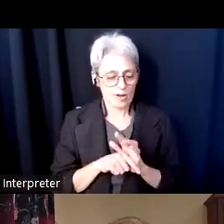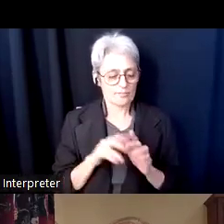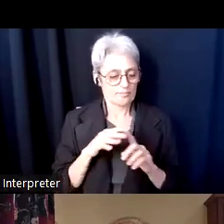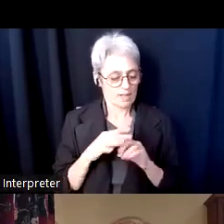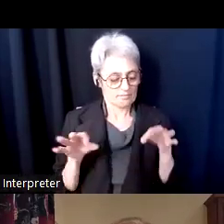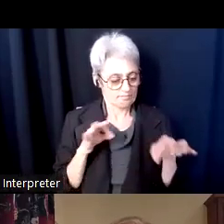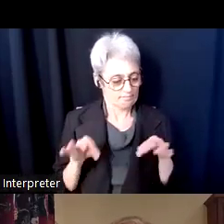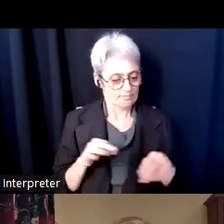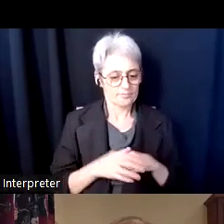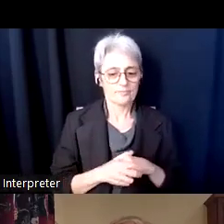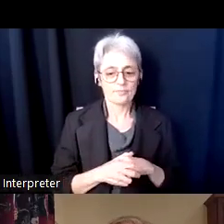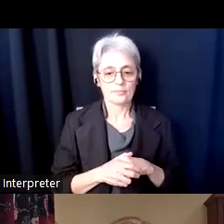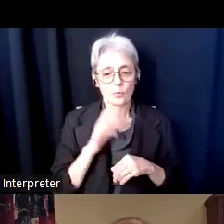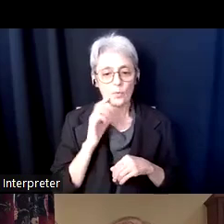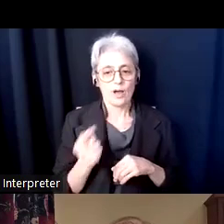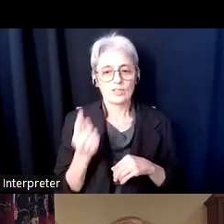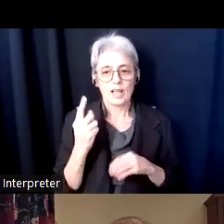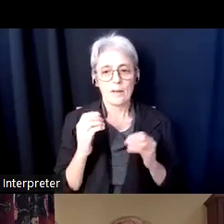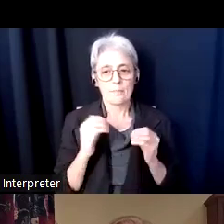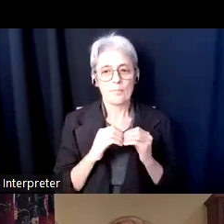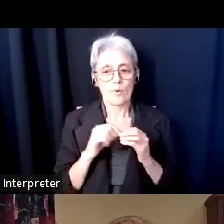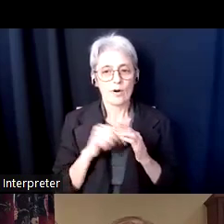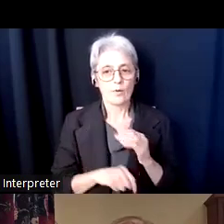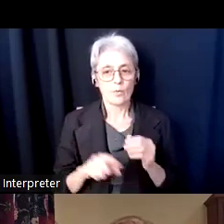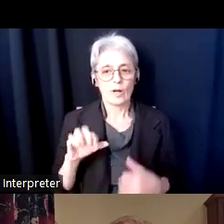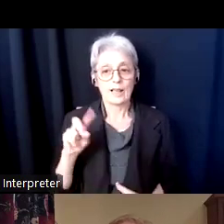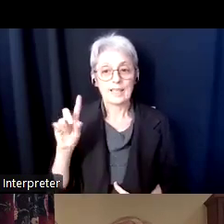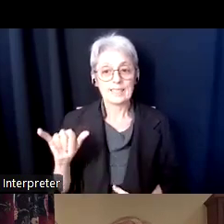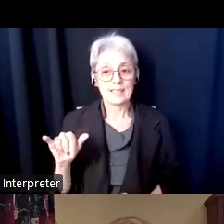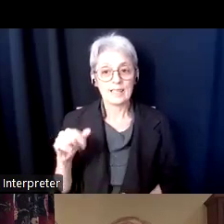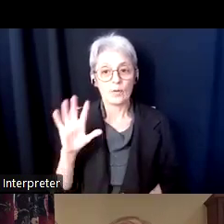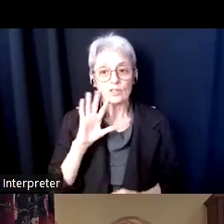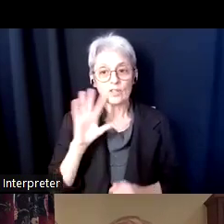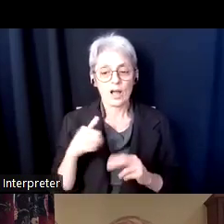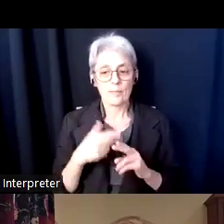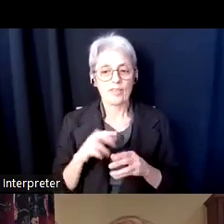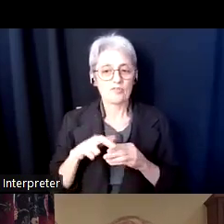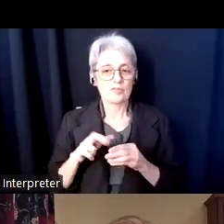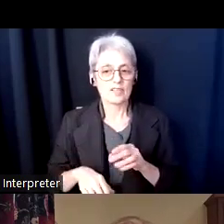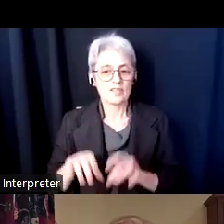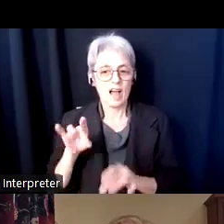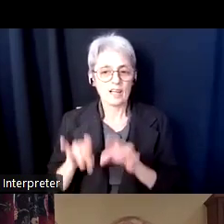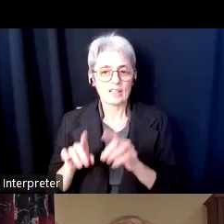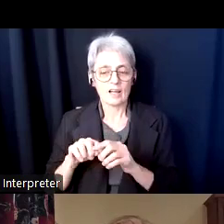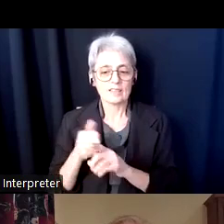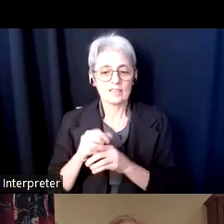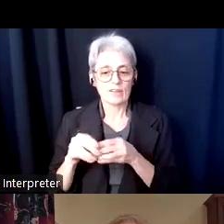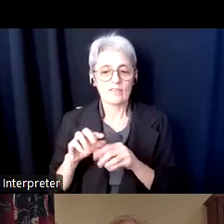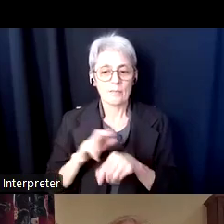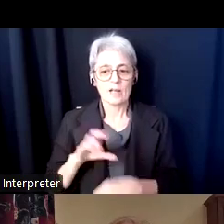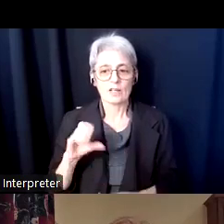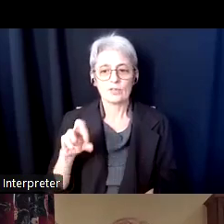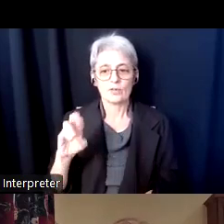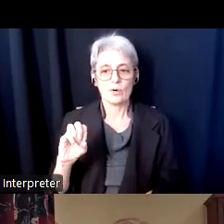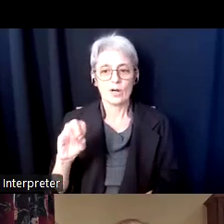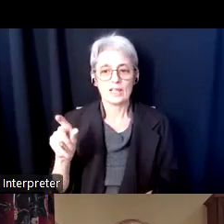when we get more into what Lindsay's going to talk about with the findings on self-direction from the National Core Indicator Study. But I'm going to